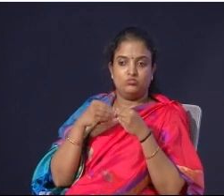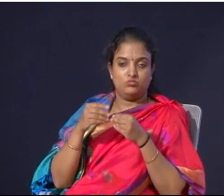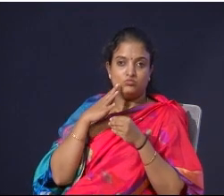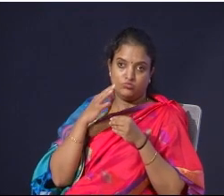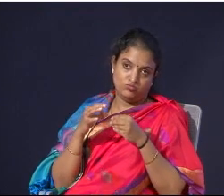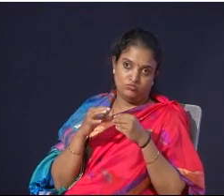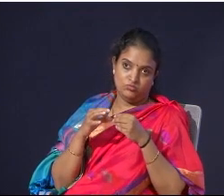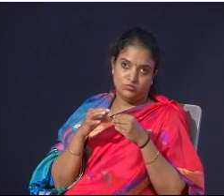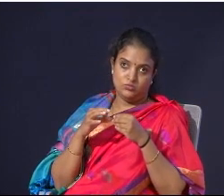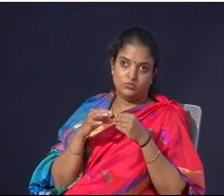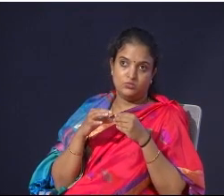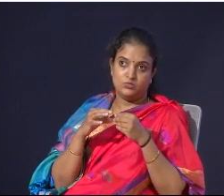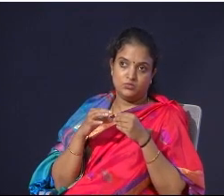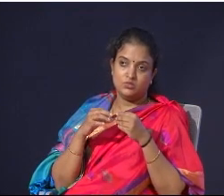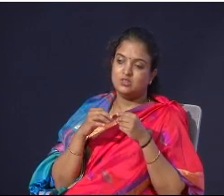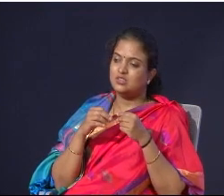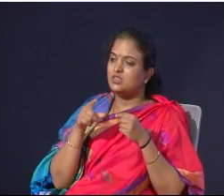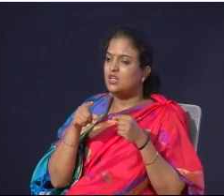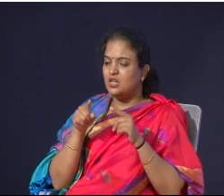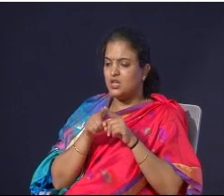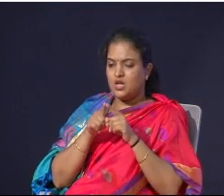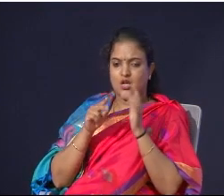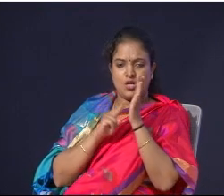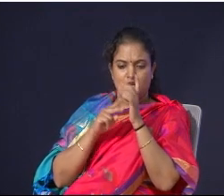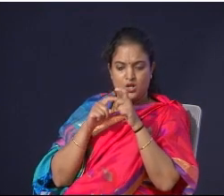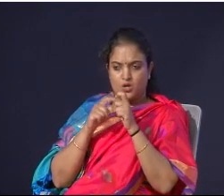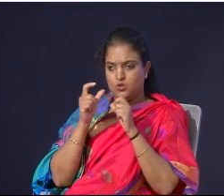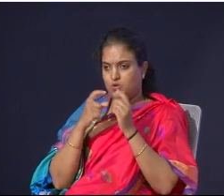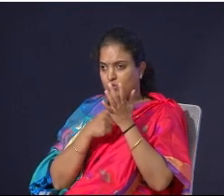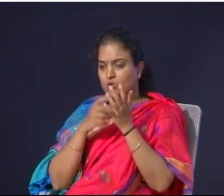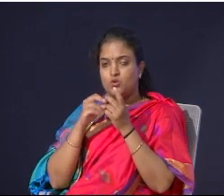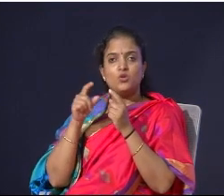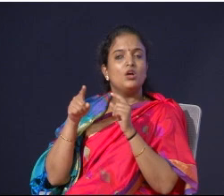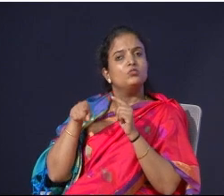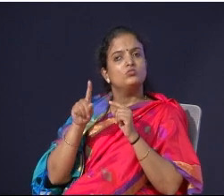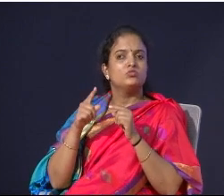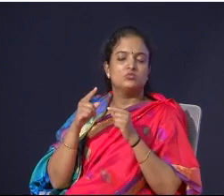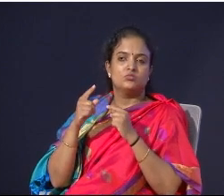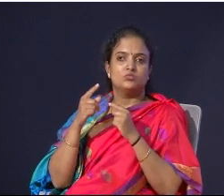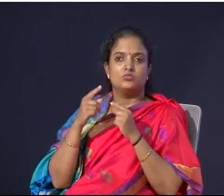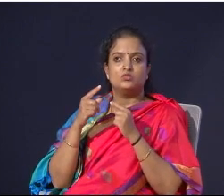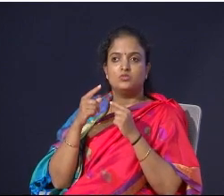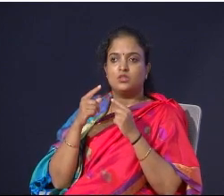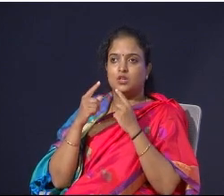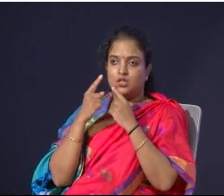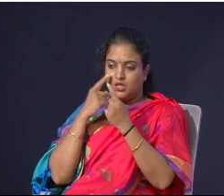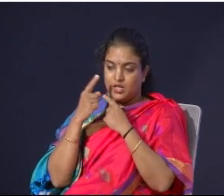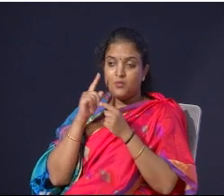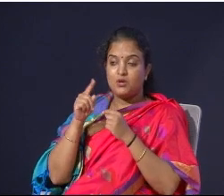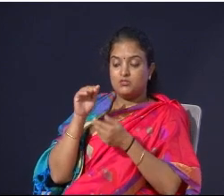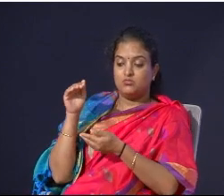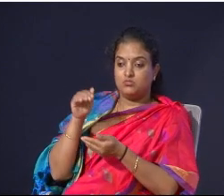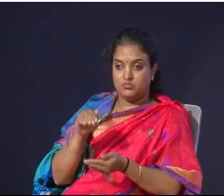important. So a neurotypical child learns to use his vision by himself. But a child who is